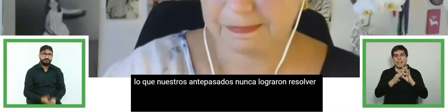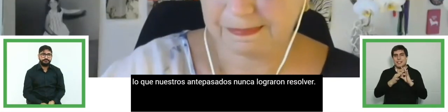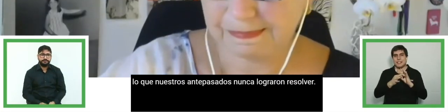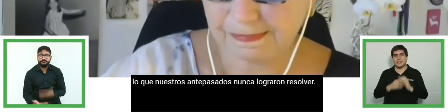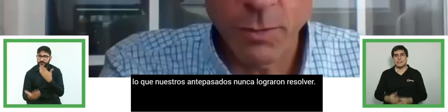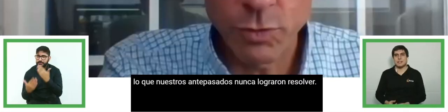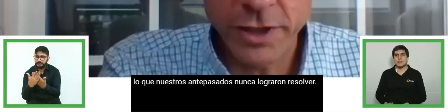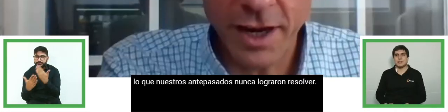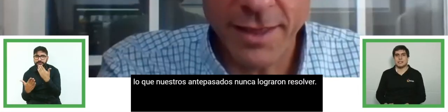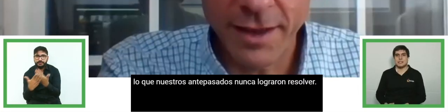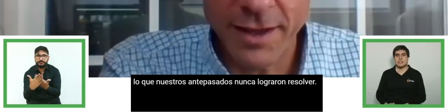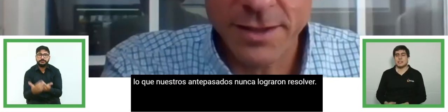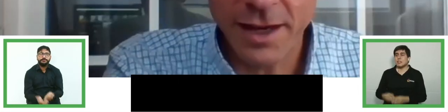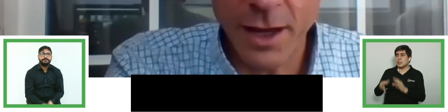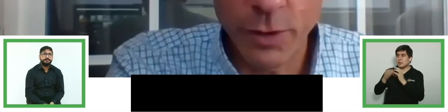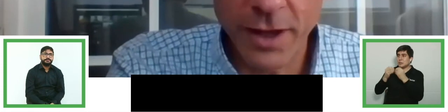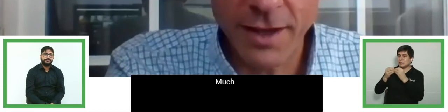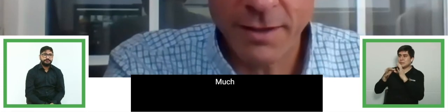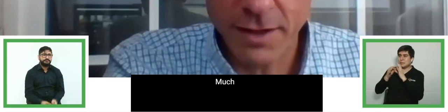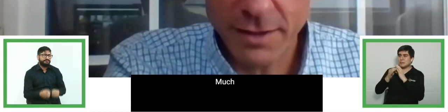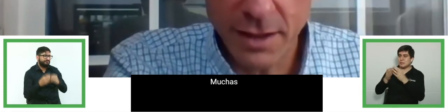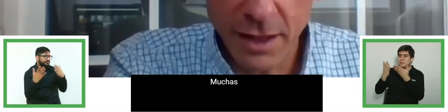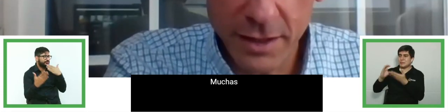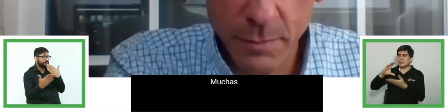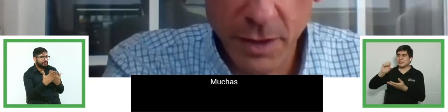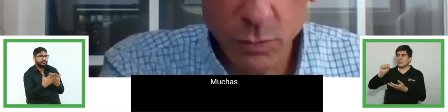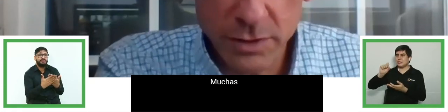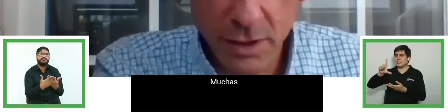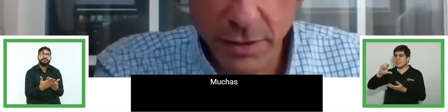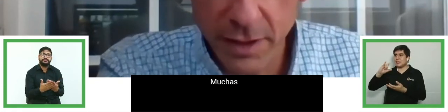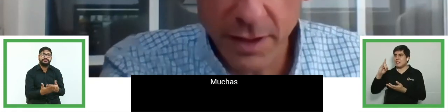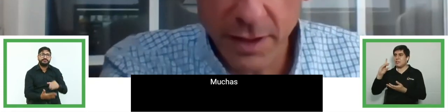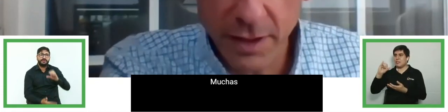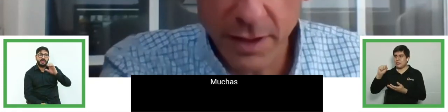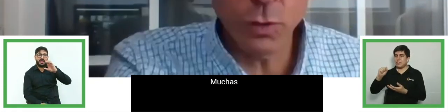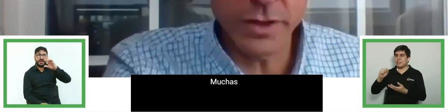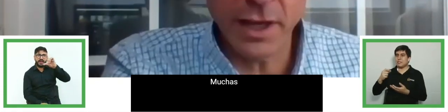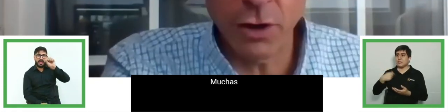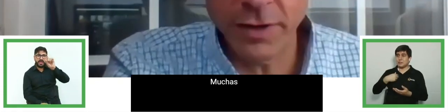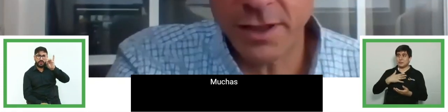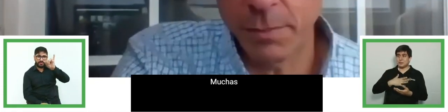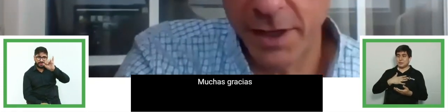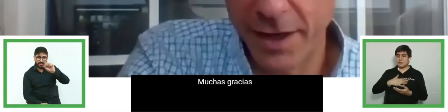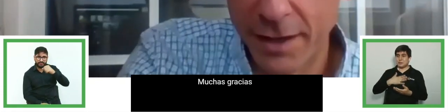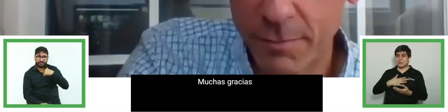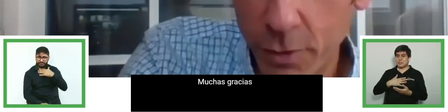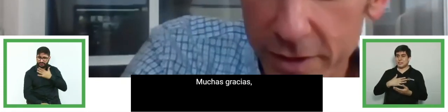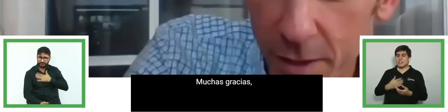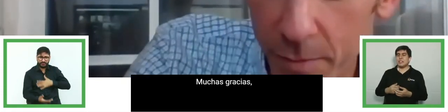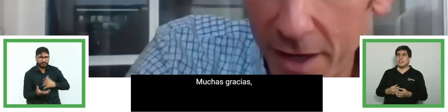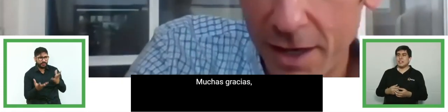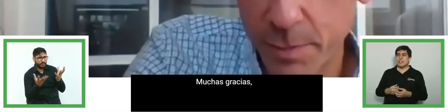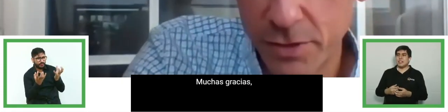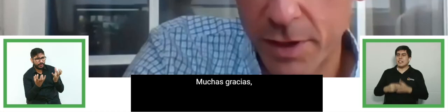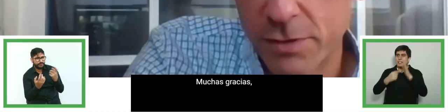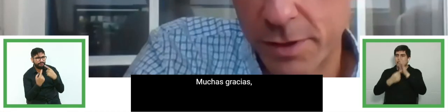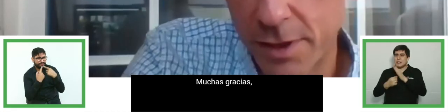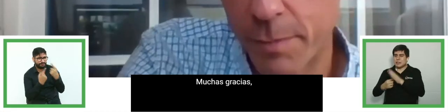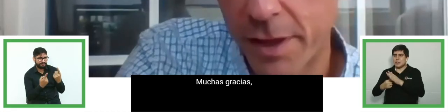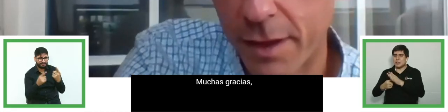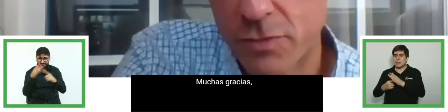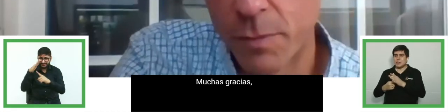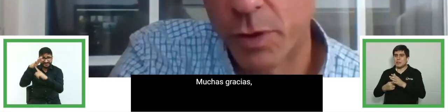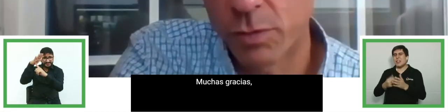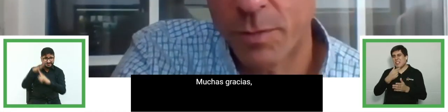Thank you, Claudia. Excellent. I like the how much does it cost not to discriminate people with disabilities. It's a